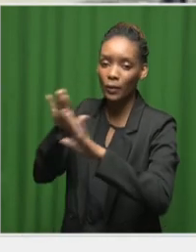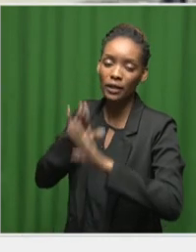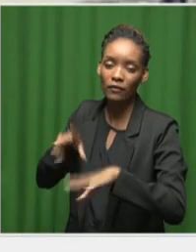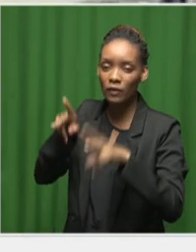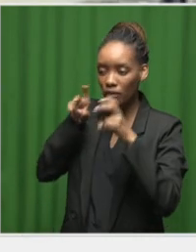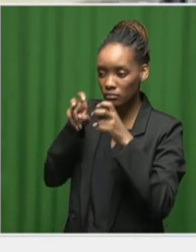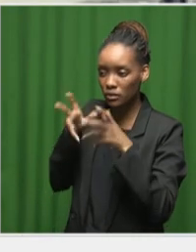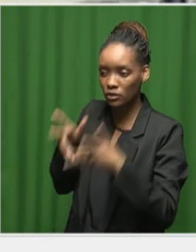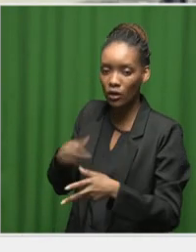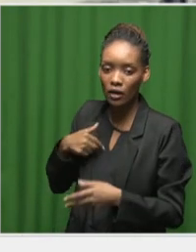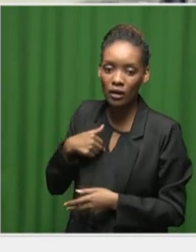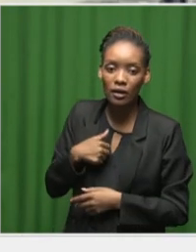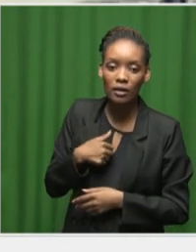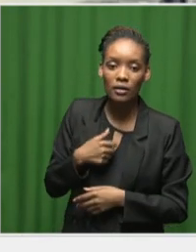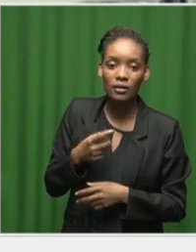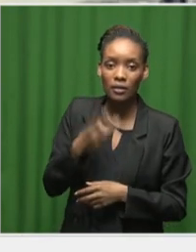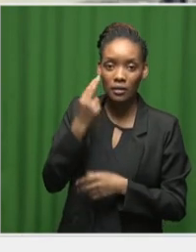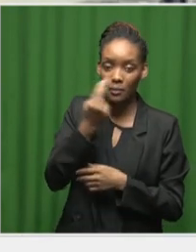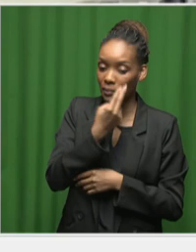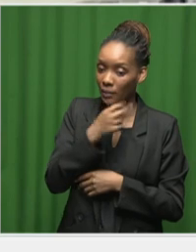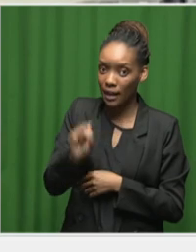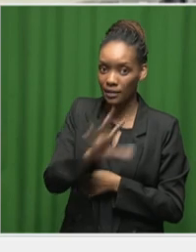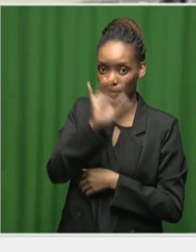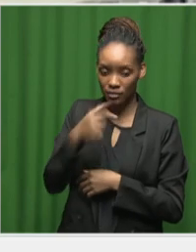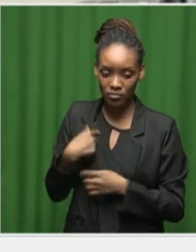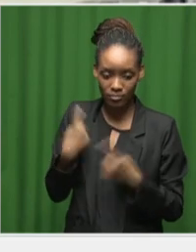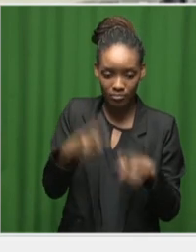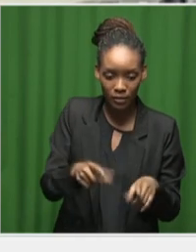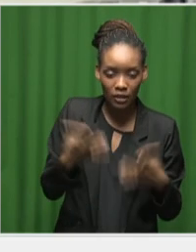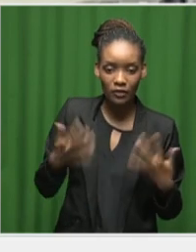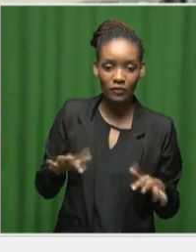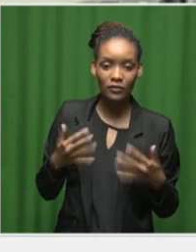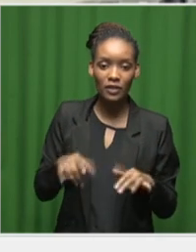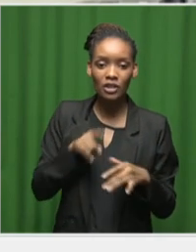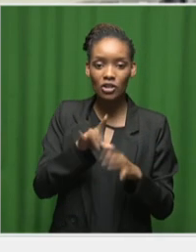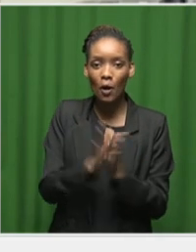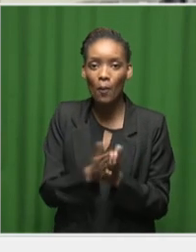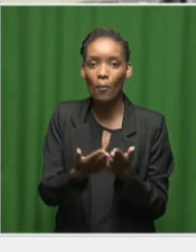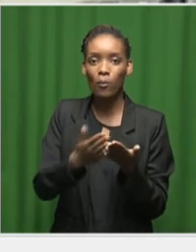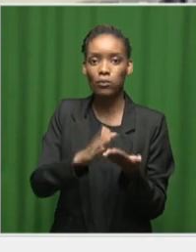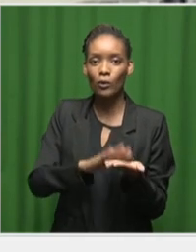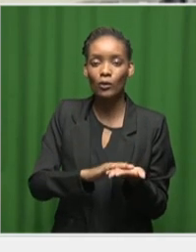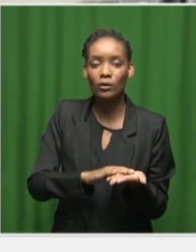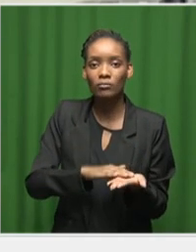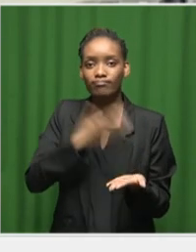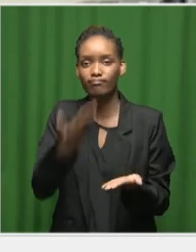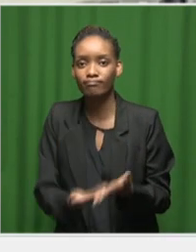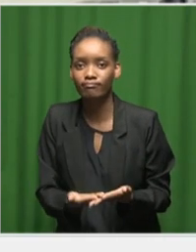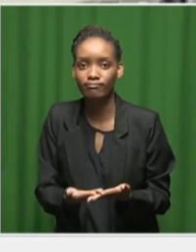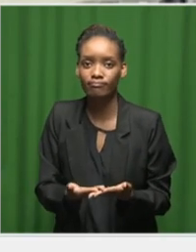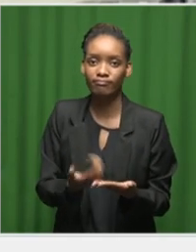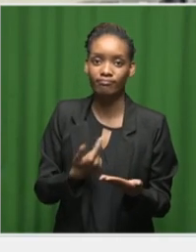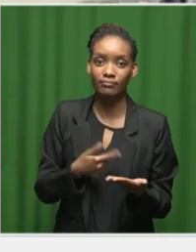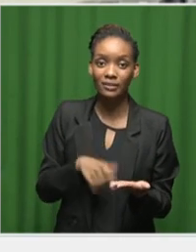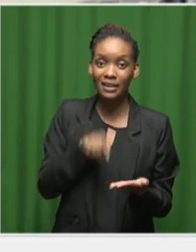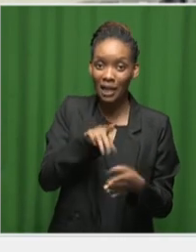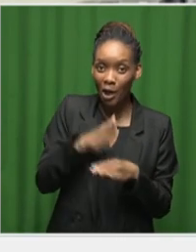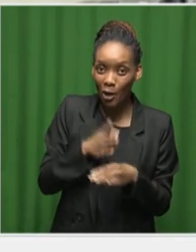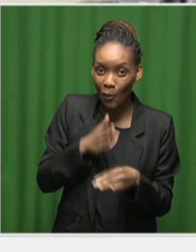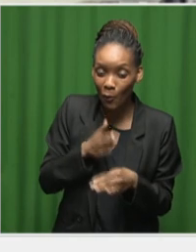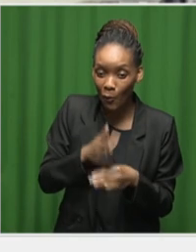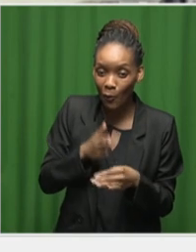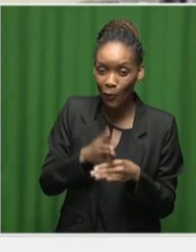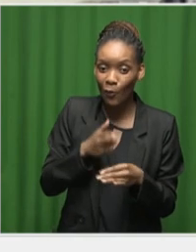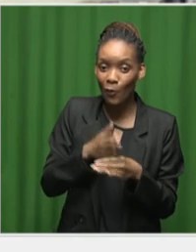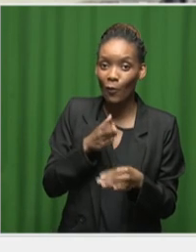I know I visited Blind SA, and where you go and actually translate the books and transcribe them, and you know, the work that goes into